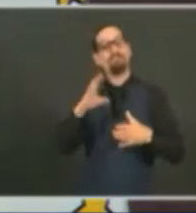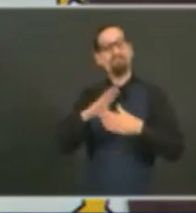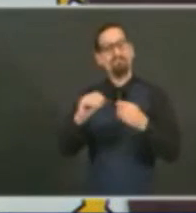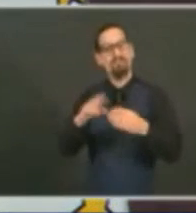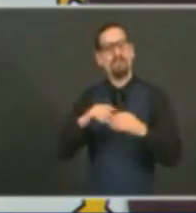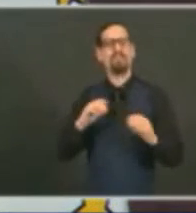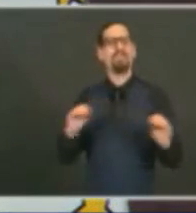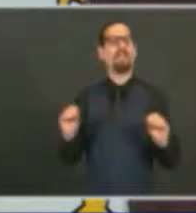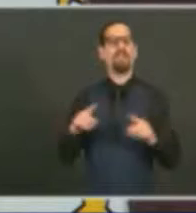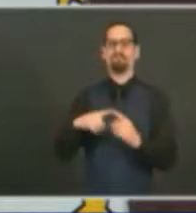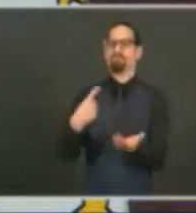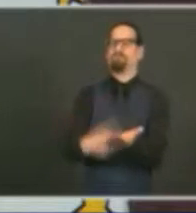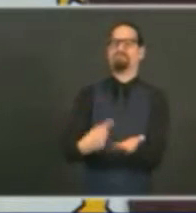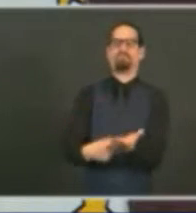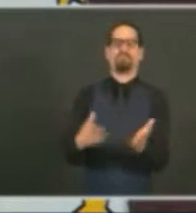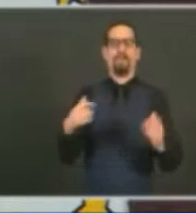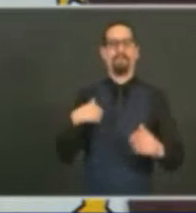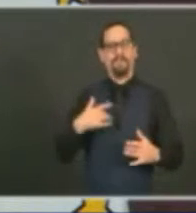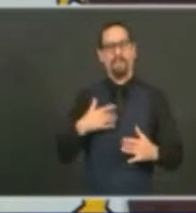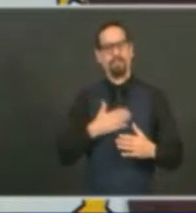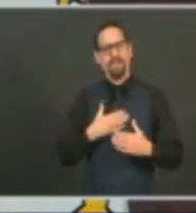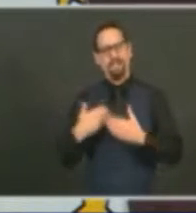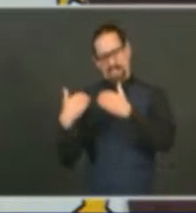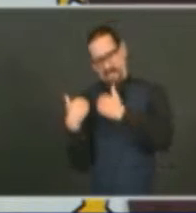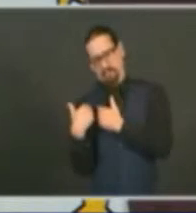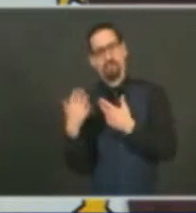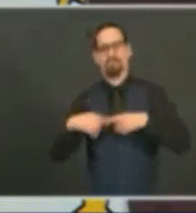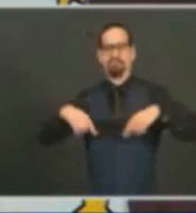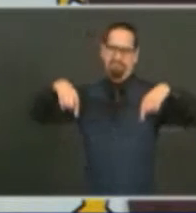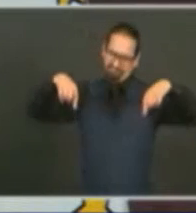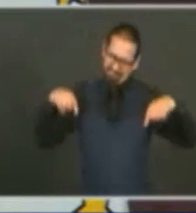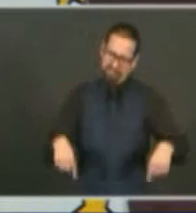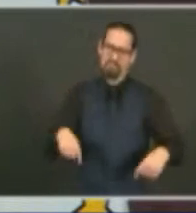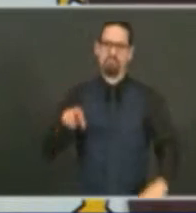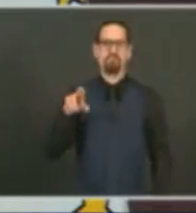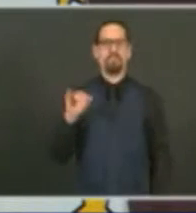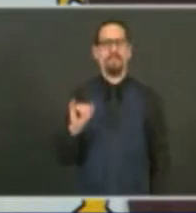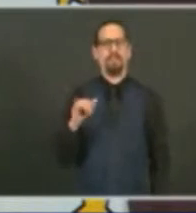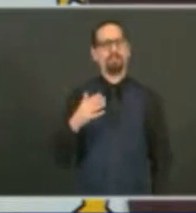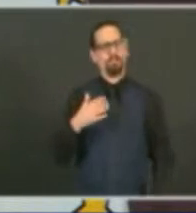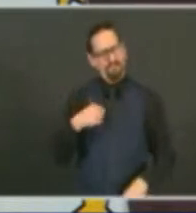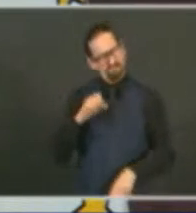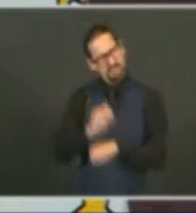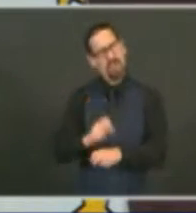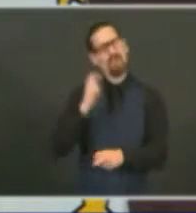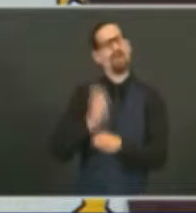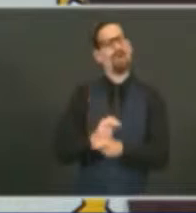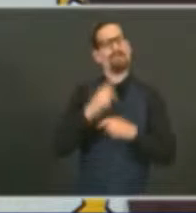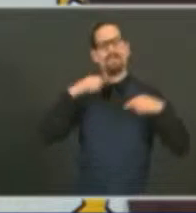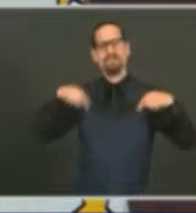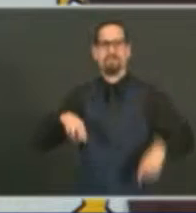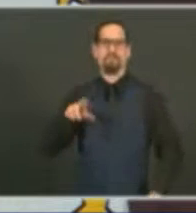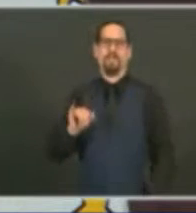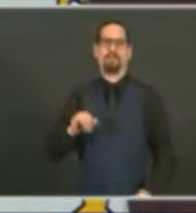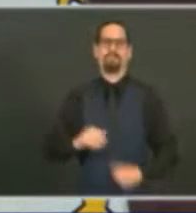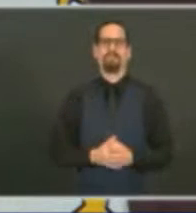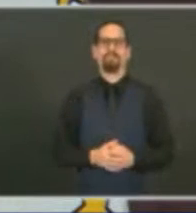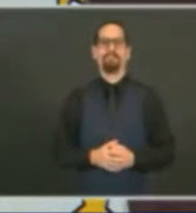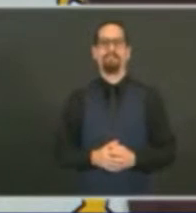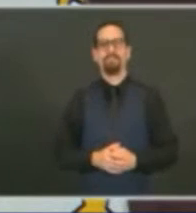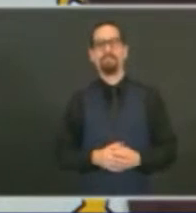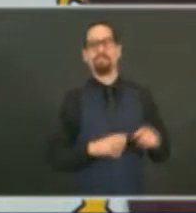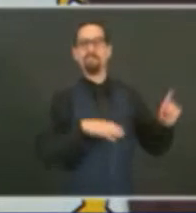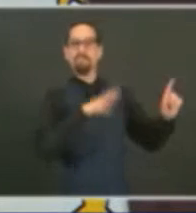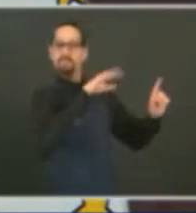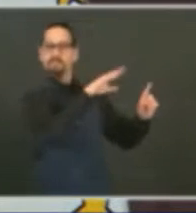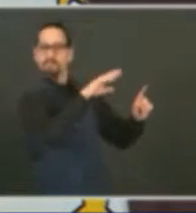a massive obligation to the people of Rhode Island, and that's why I'm working so hard right now. Governor, you have heard about